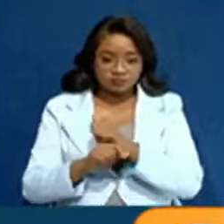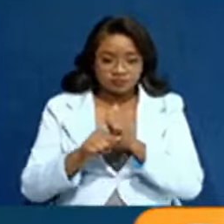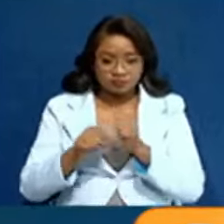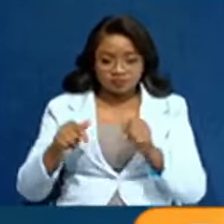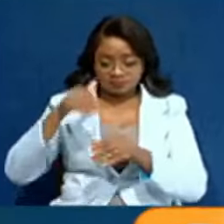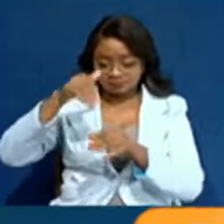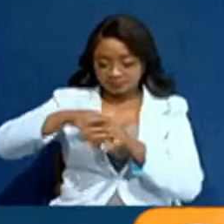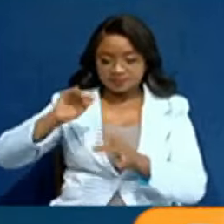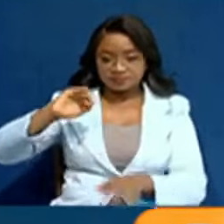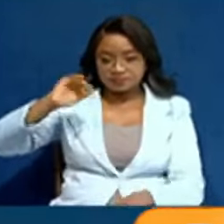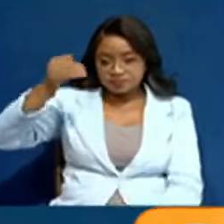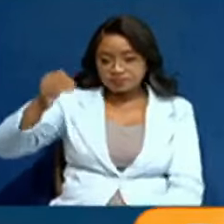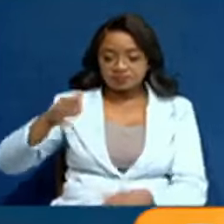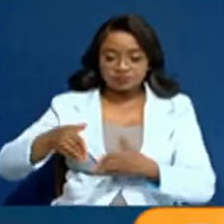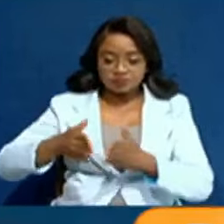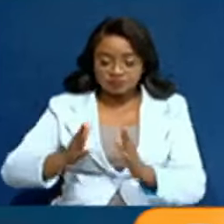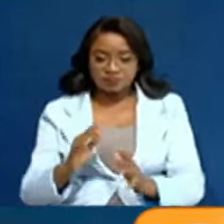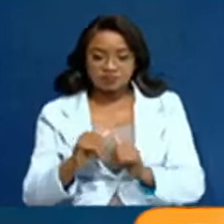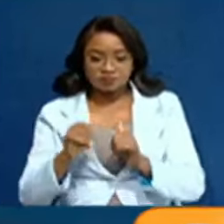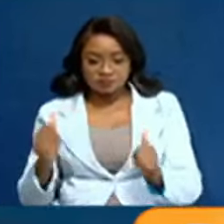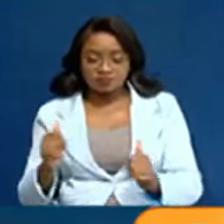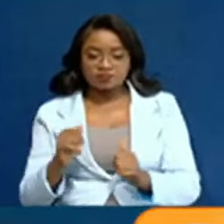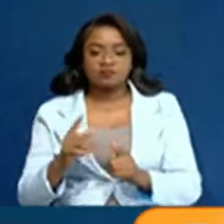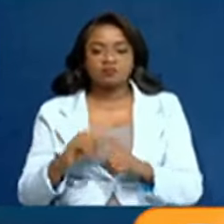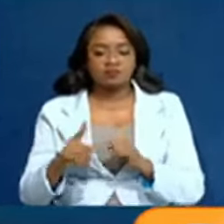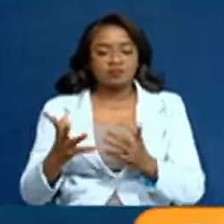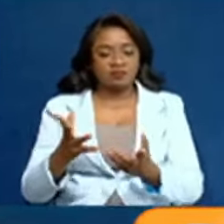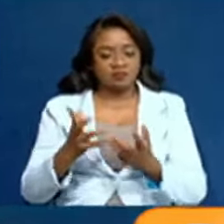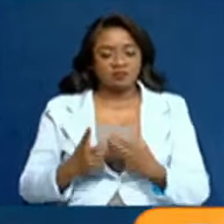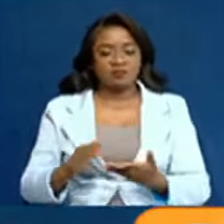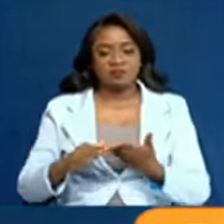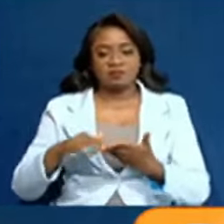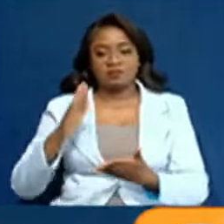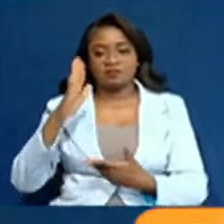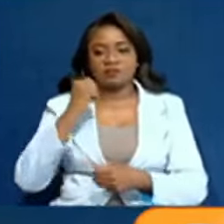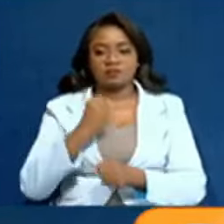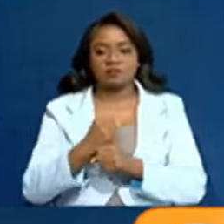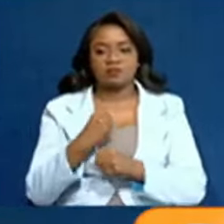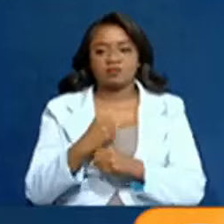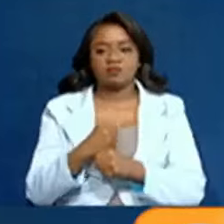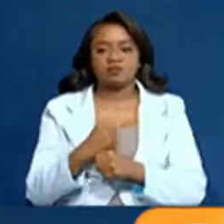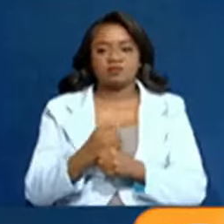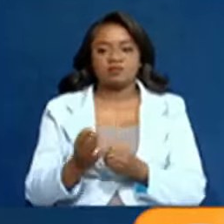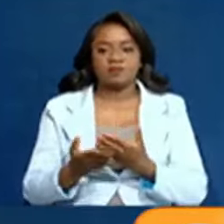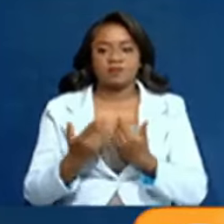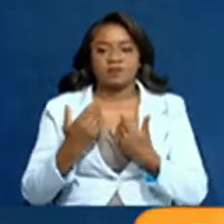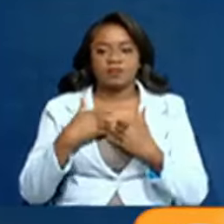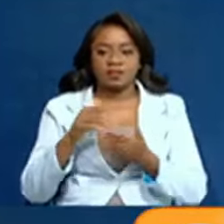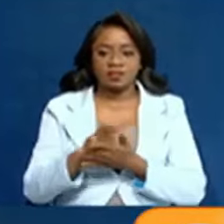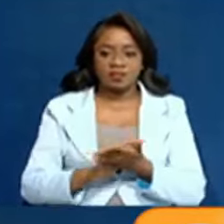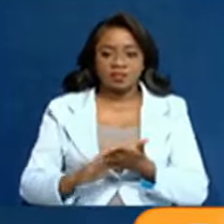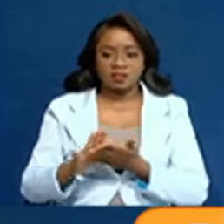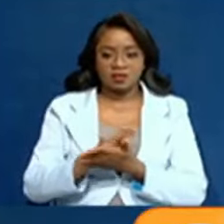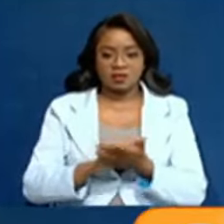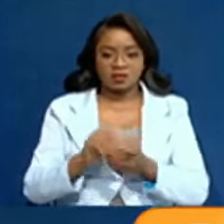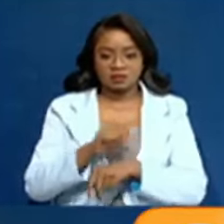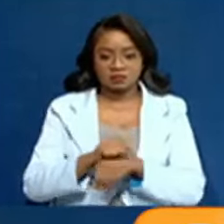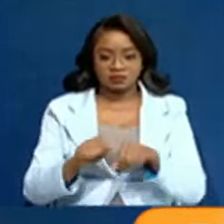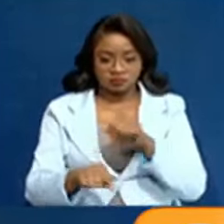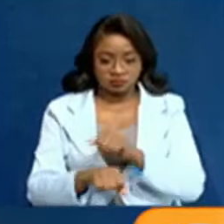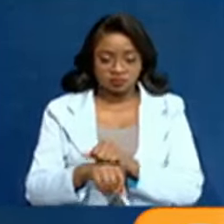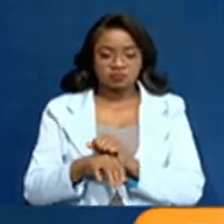CBD, but still a lot needs to be done in terms of providing the critical infrastructure to the larger areas. Yeah,